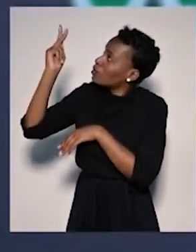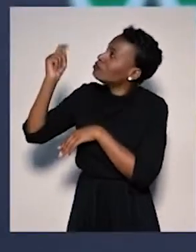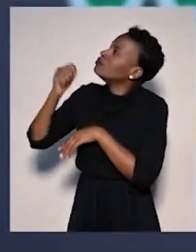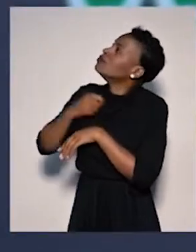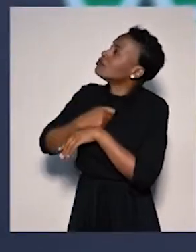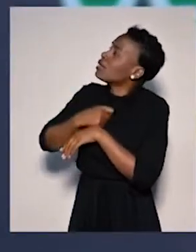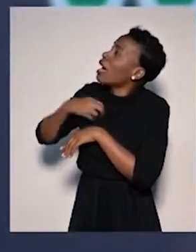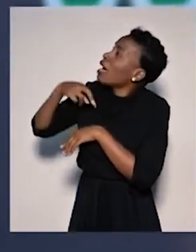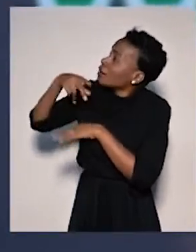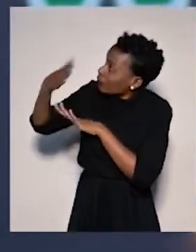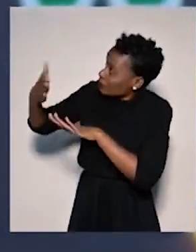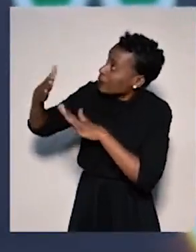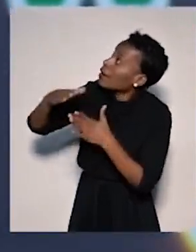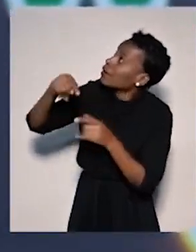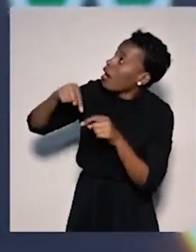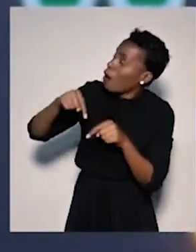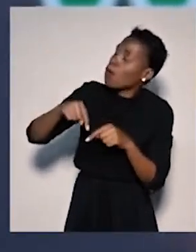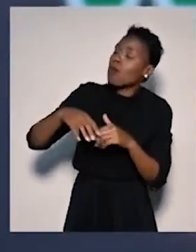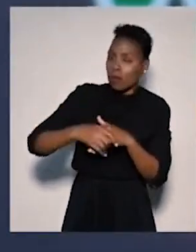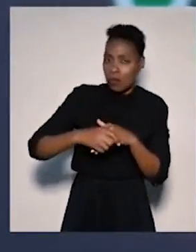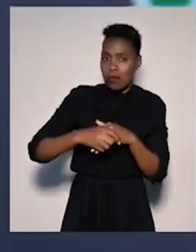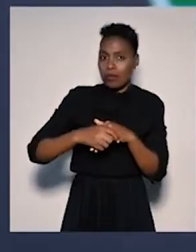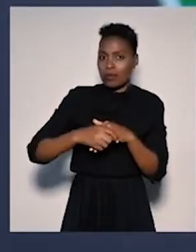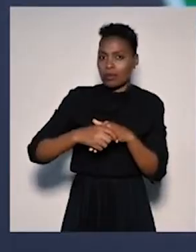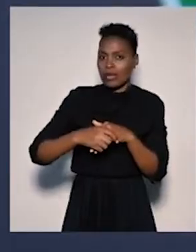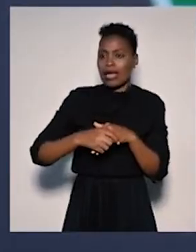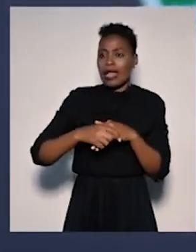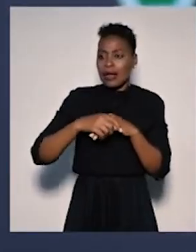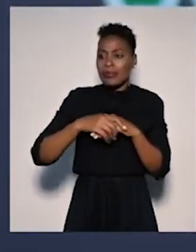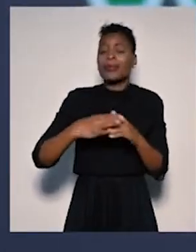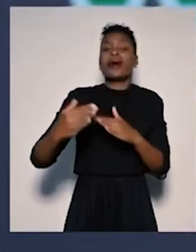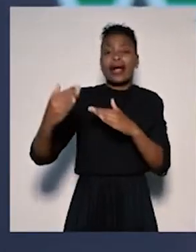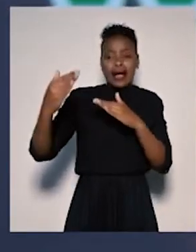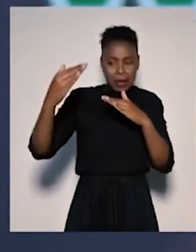Angahamba lo baba. Few minutes thereafter, the man